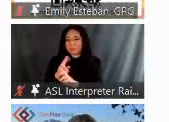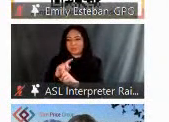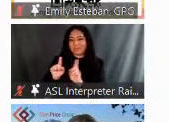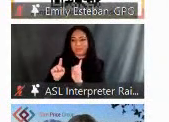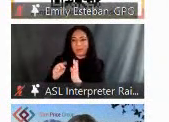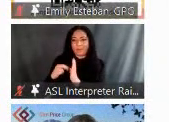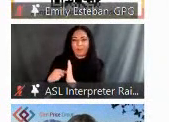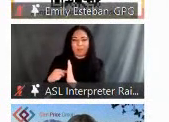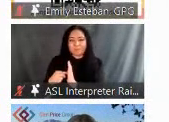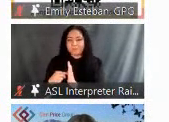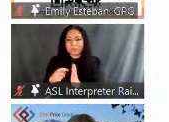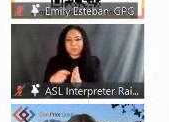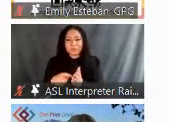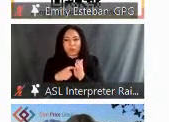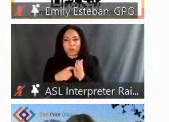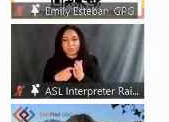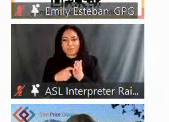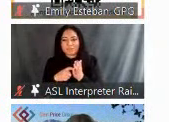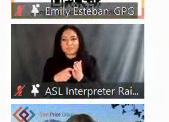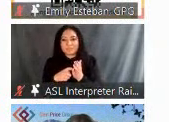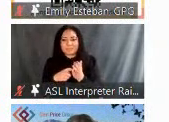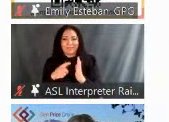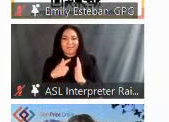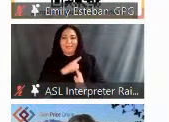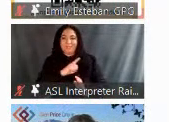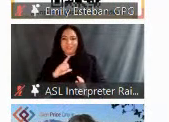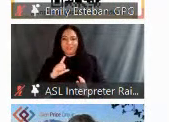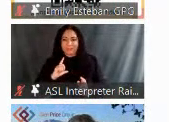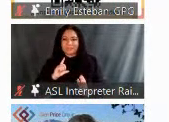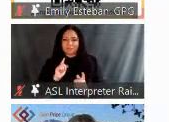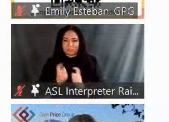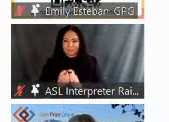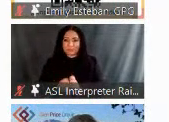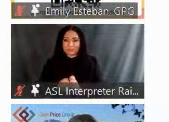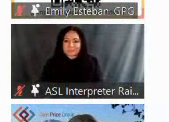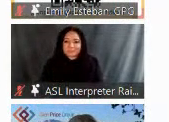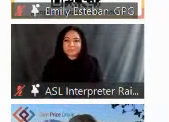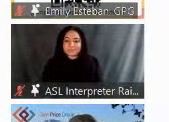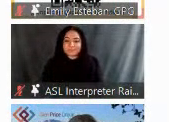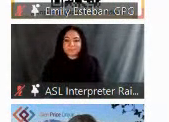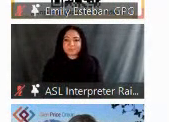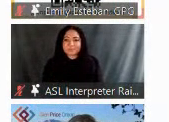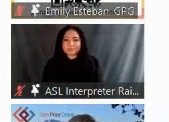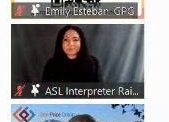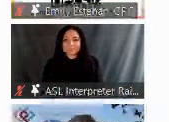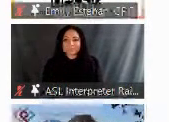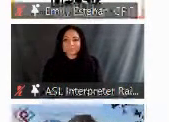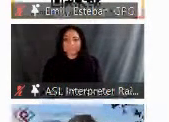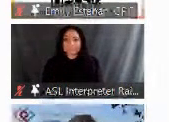that model. It would require some kind of a legislative change.